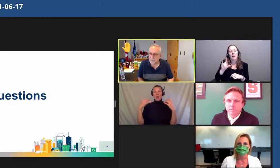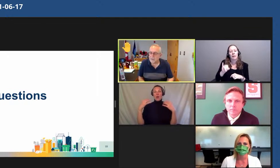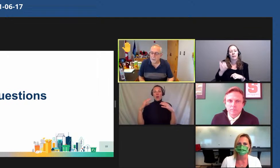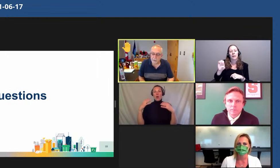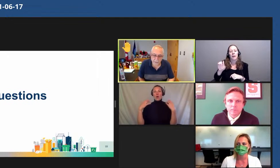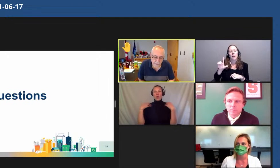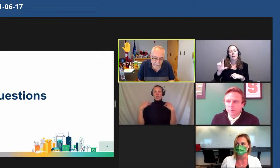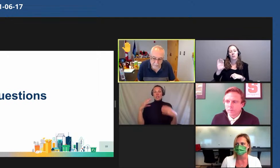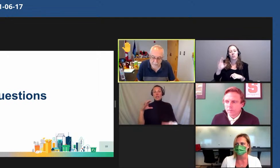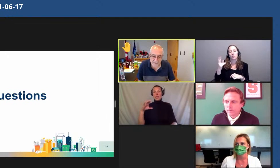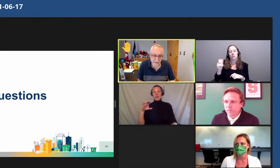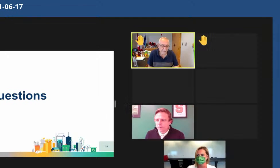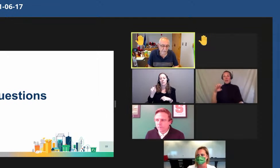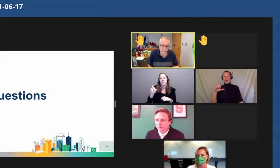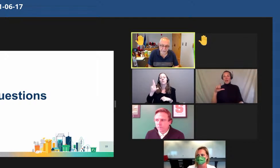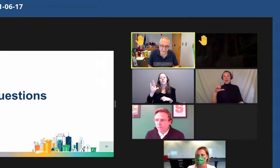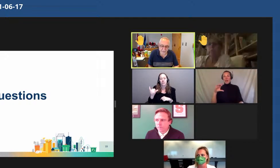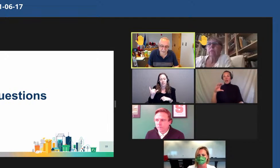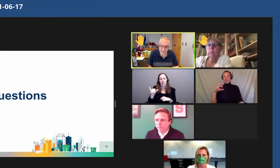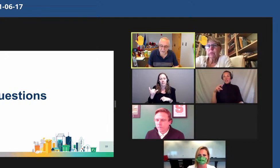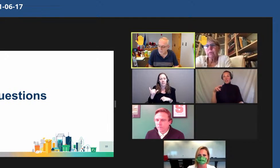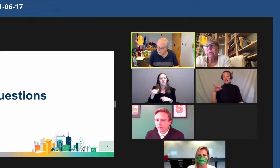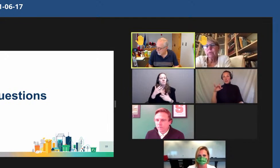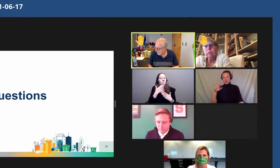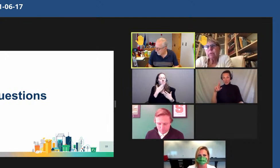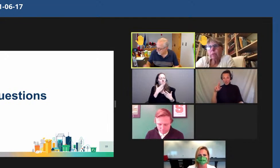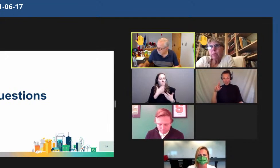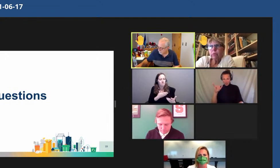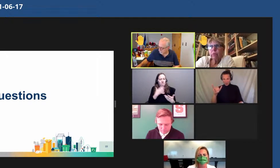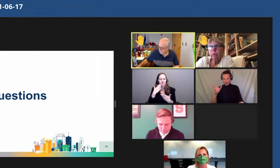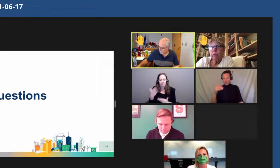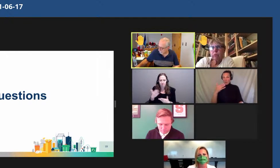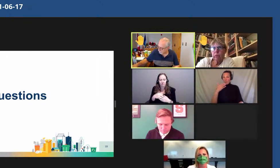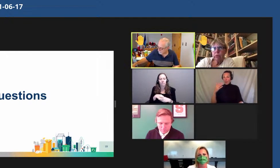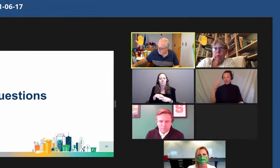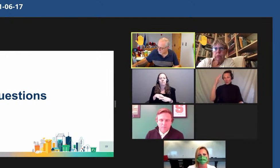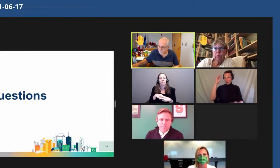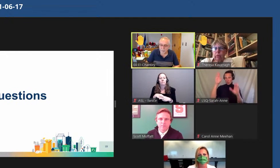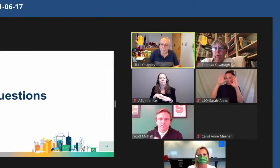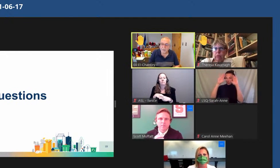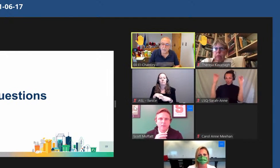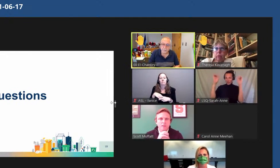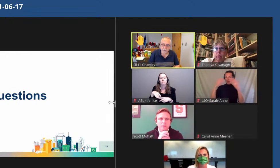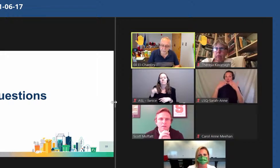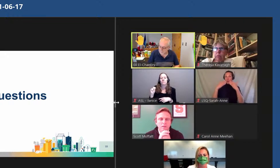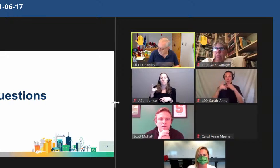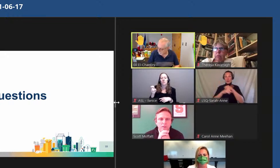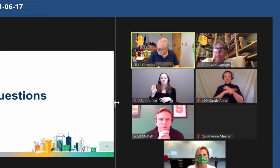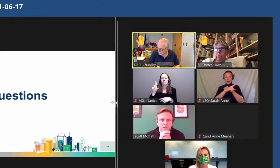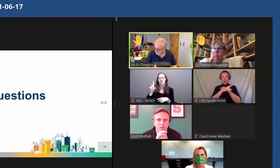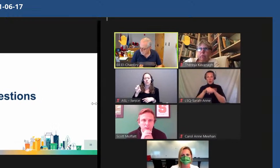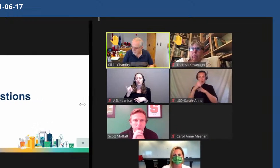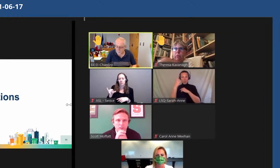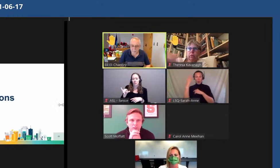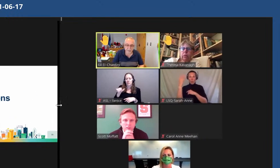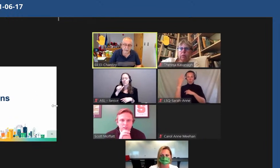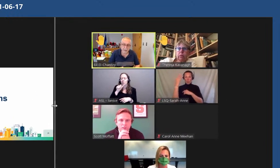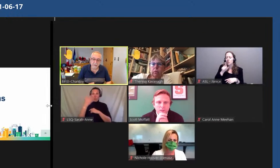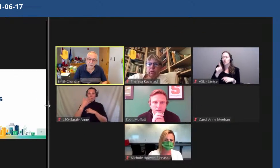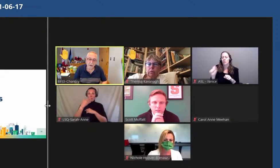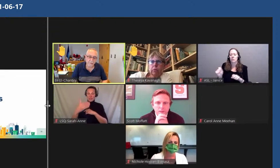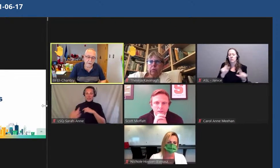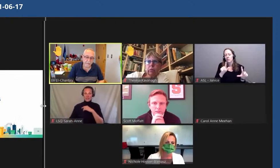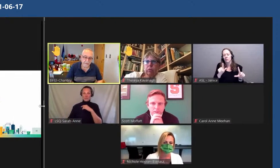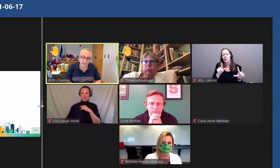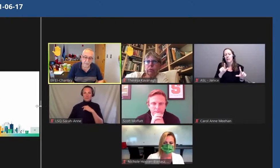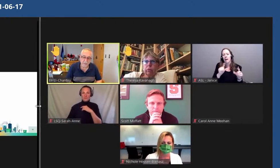Thank you, Mr. Chair, and thank you to staff for your presentation. Shelley, I'm not sure if you'll be able to put slide 19, but you need to